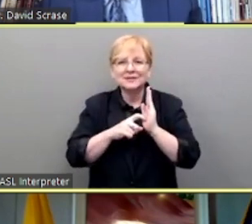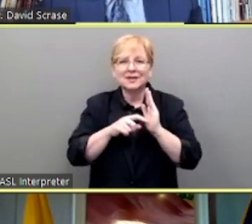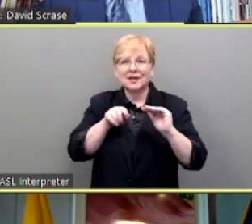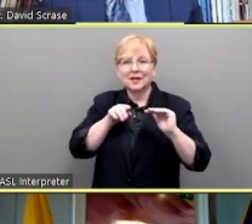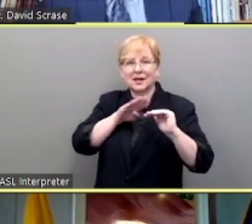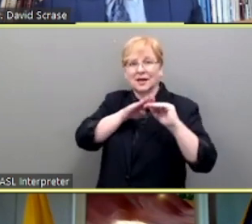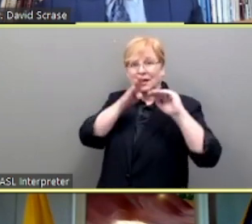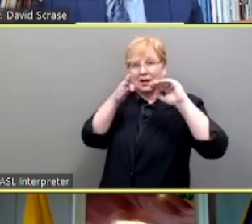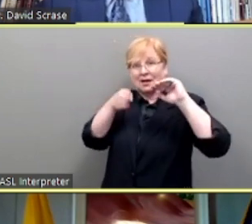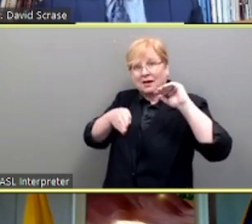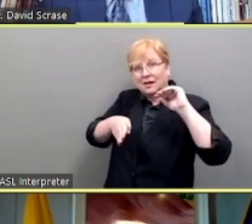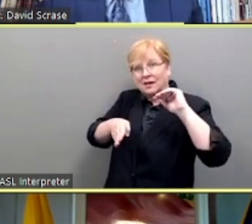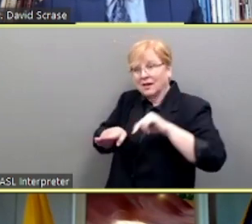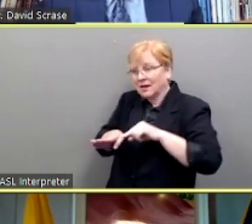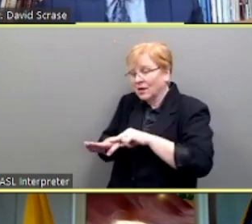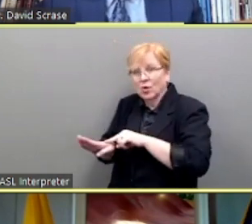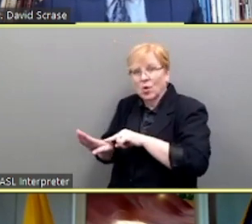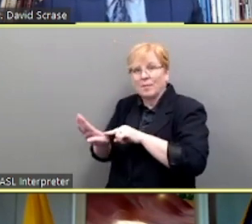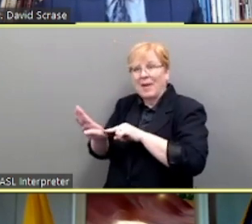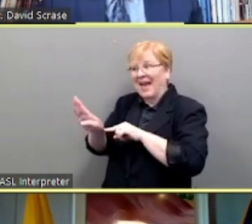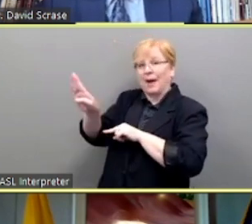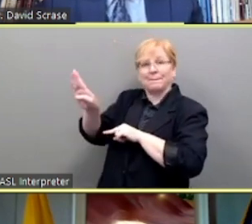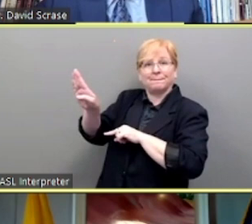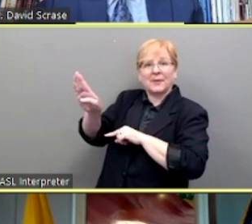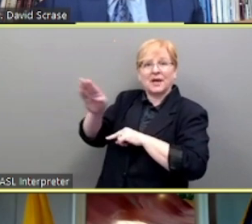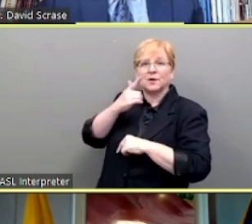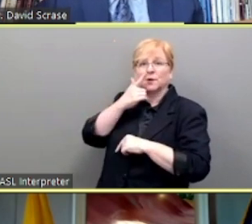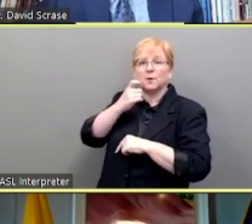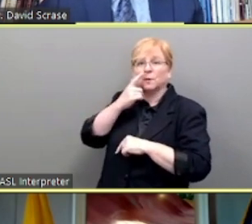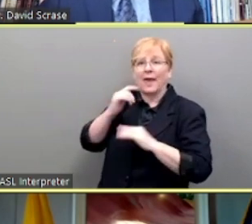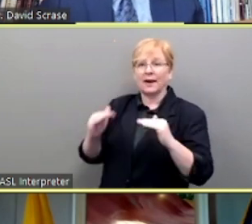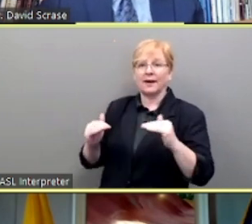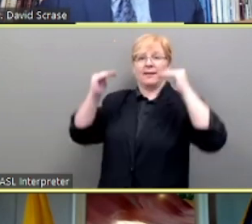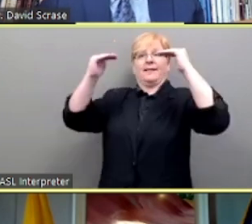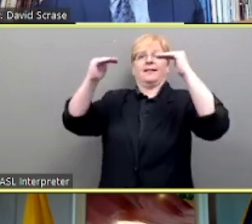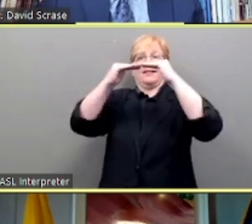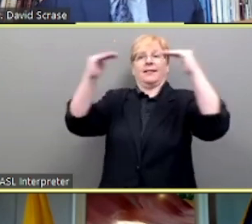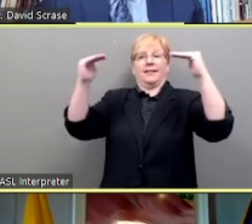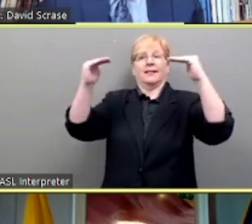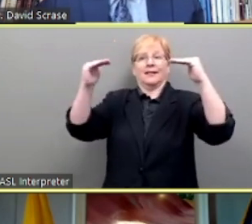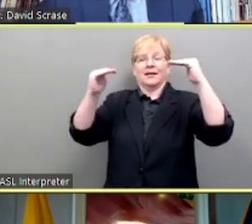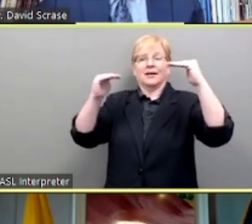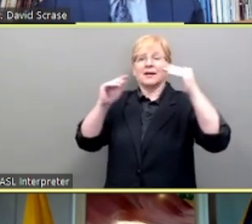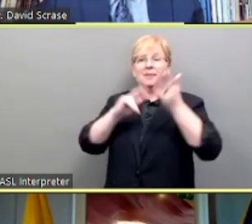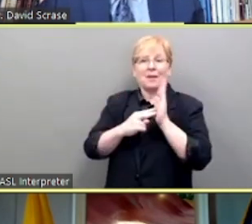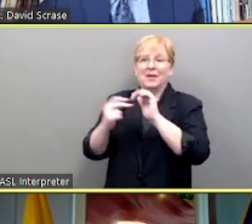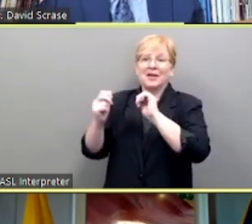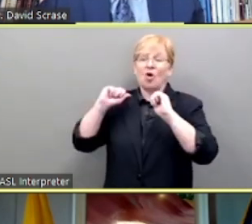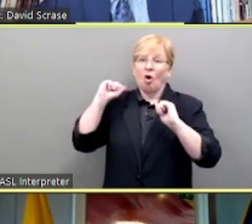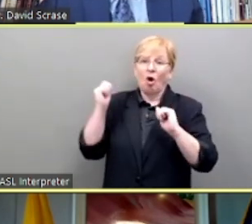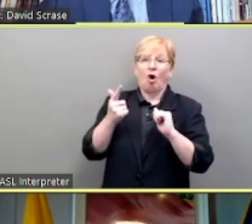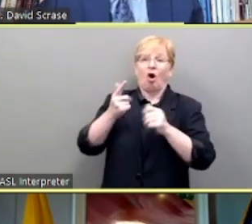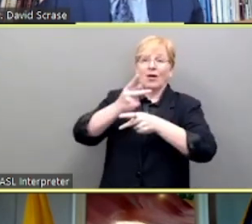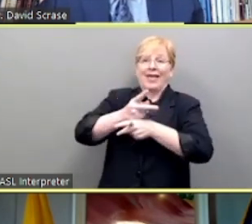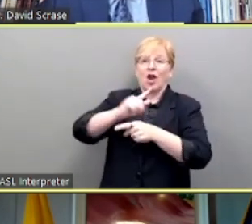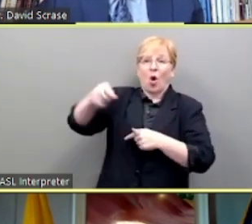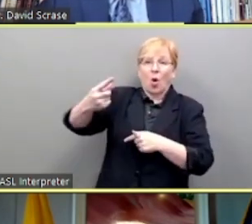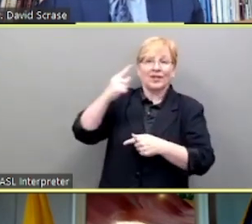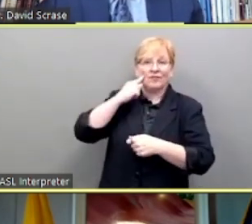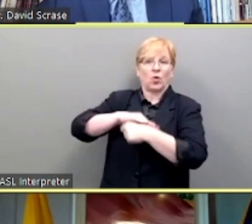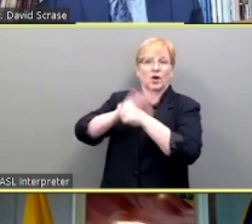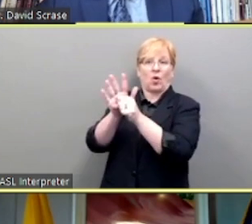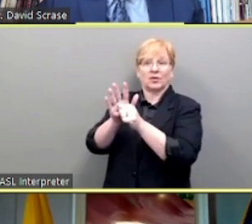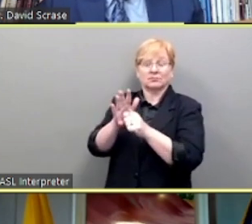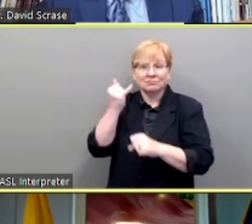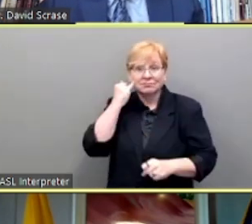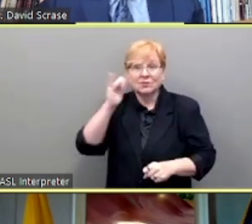toward crisis standards of care again in hospitals in 2 to 4 weeks. And the governor mentioned this, that if your hospital is full and you